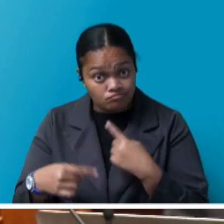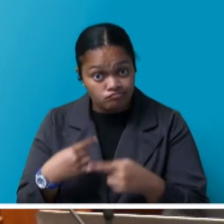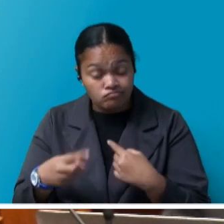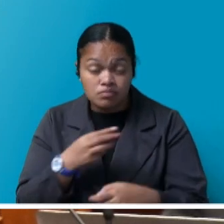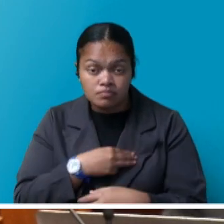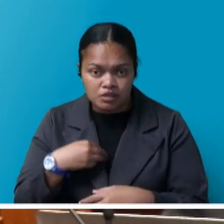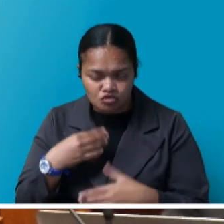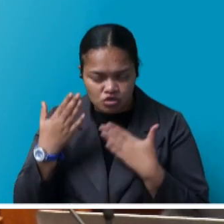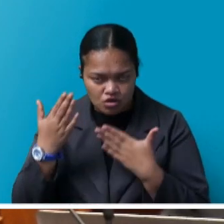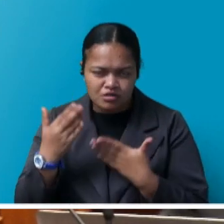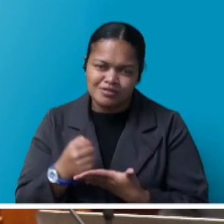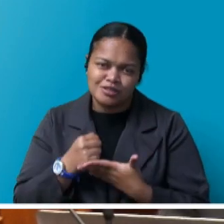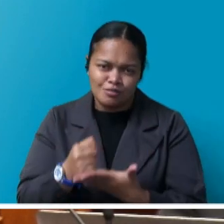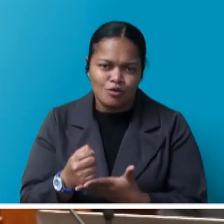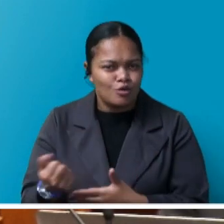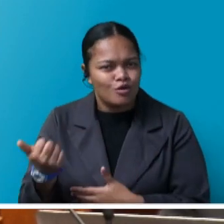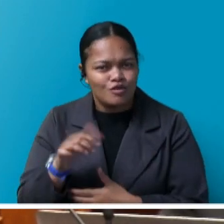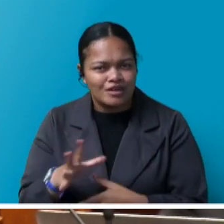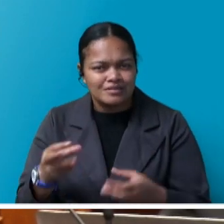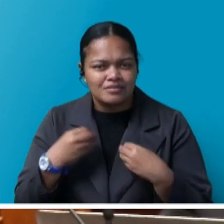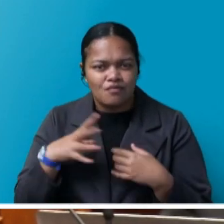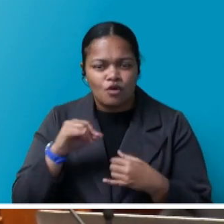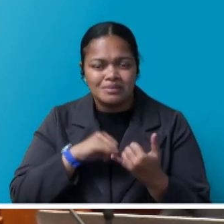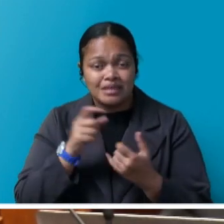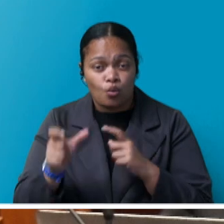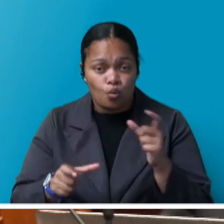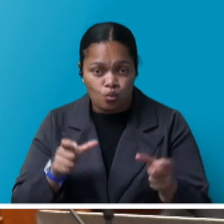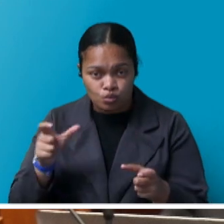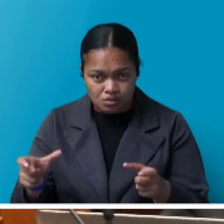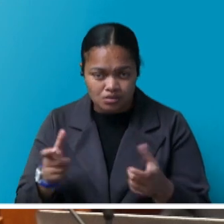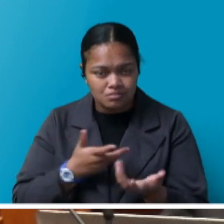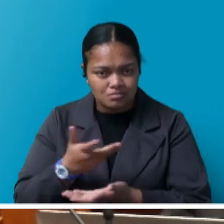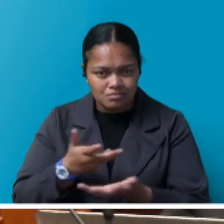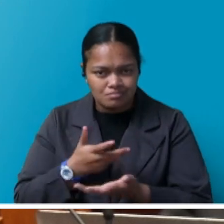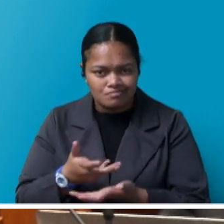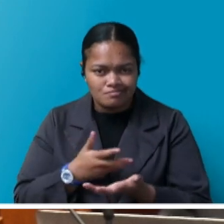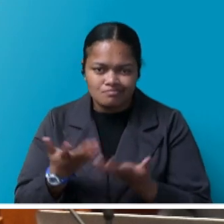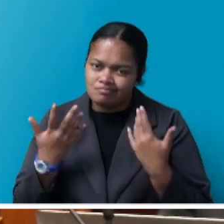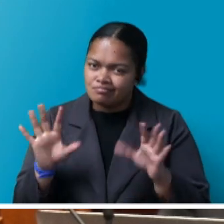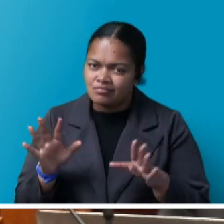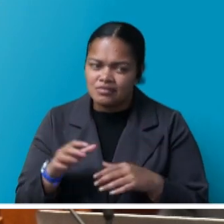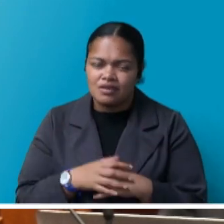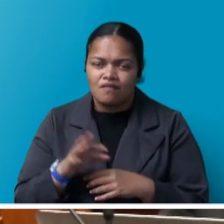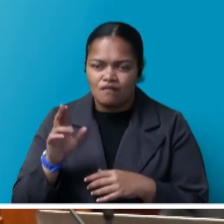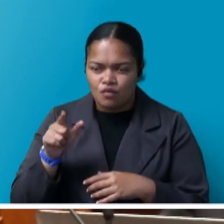Ministry acknowledges the support it has received so far from stakeholders in the consultation that have already taken place across the